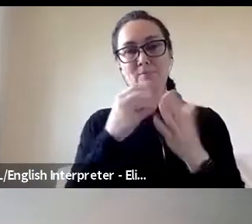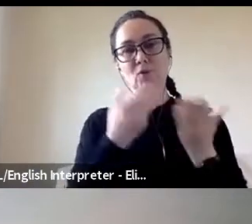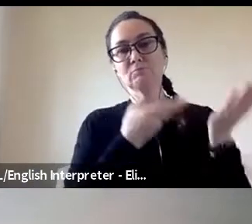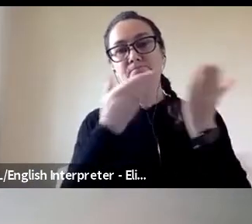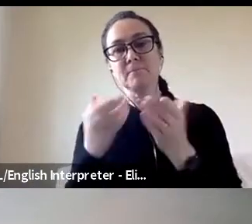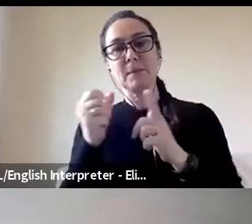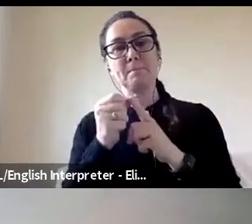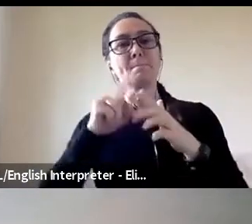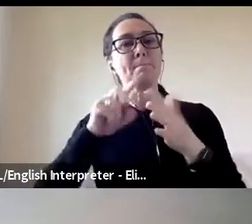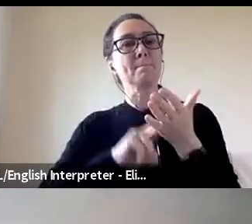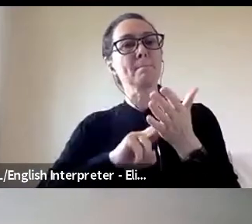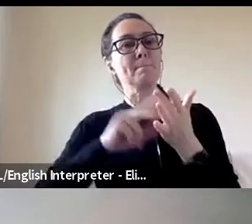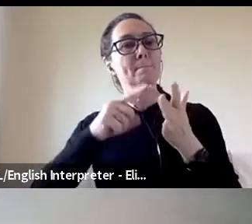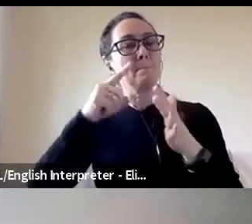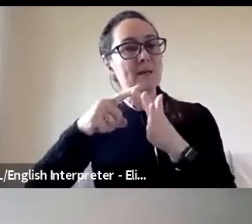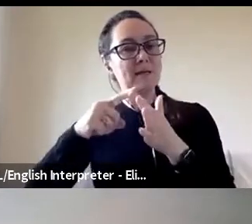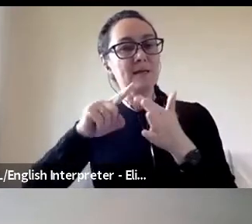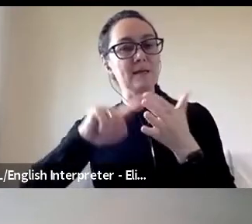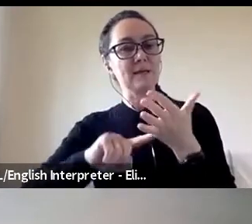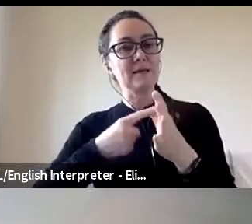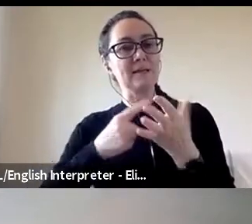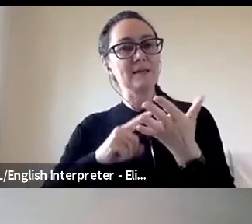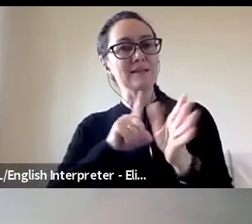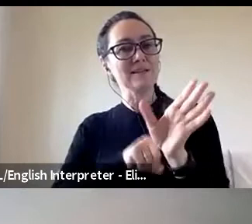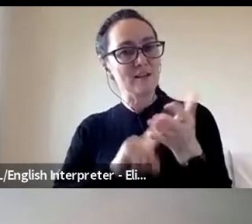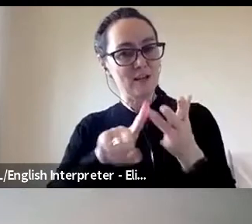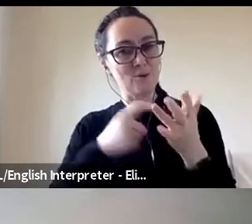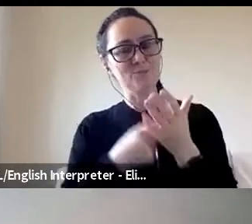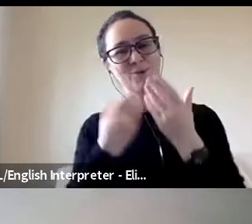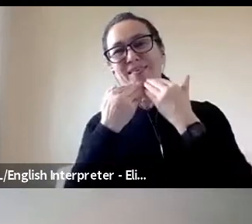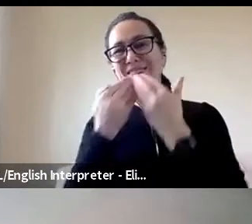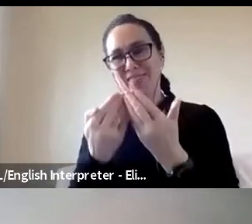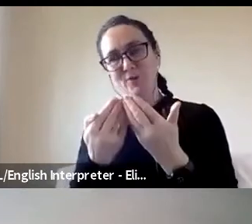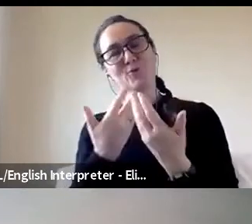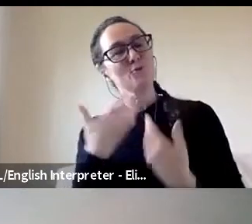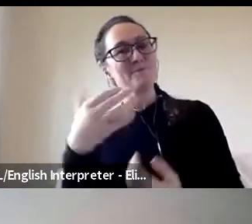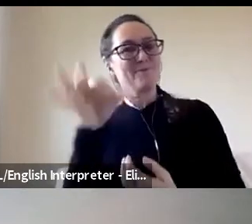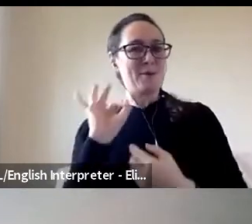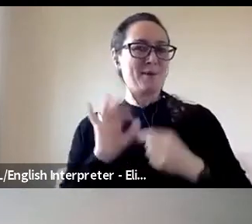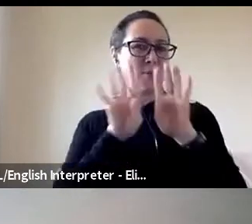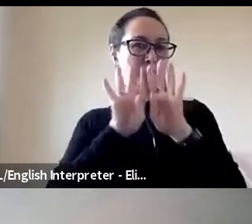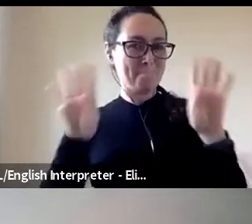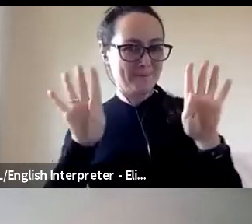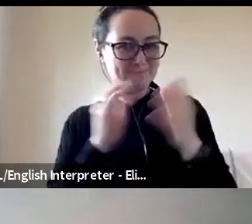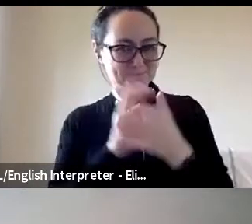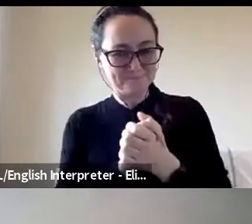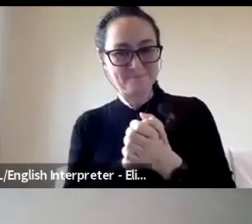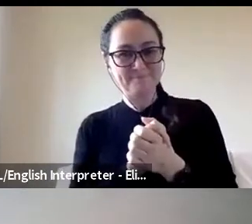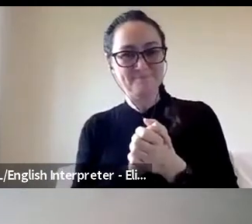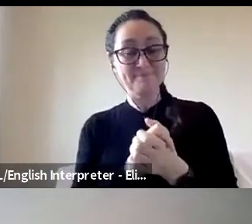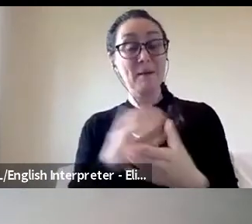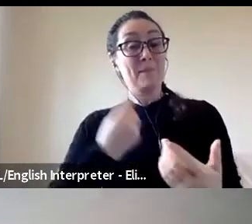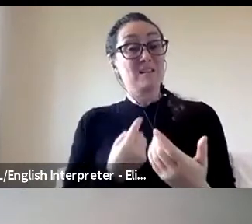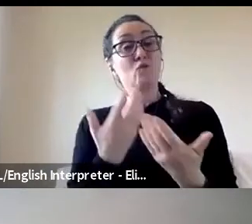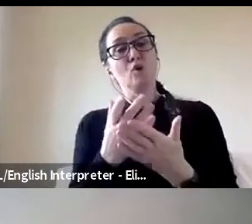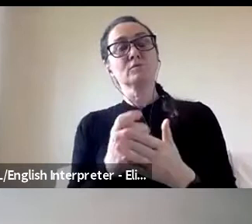you. Thank you very much, Morven, and thank you for asking me to be involved. As you've heard, I'm a